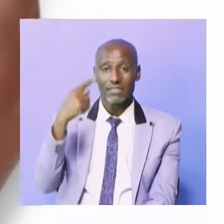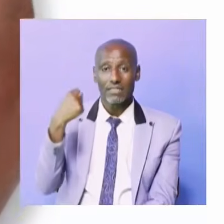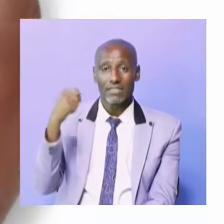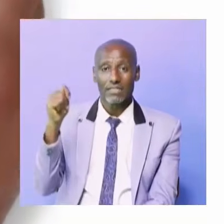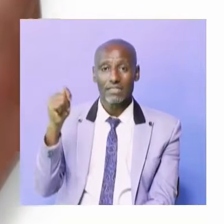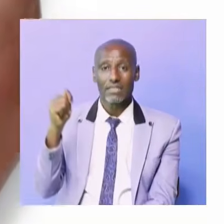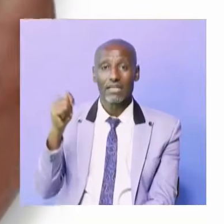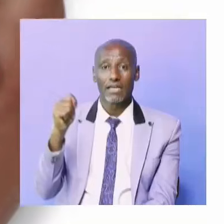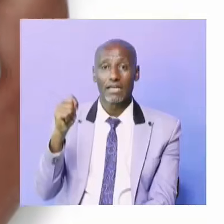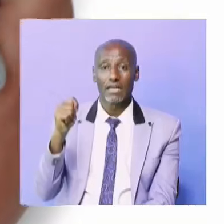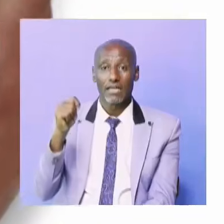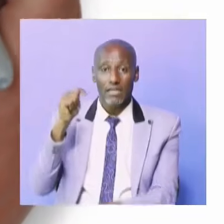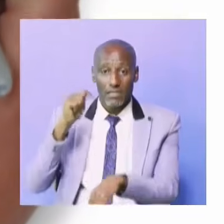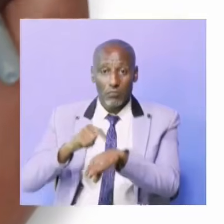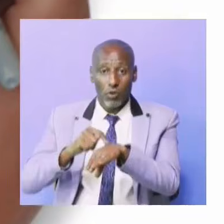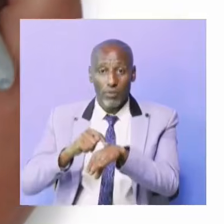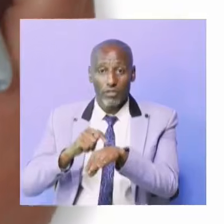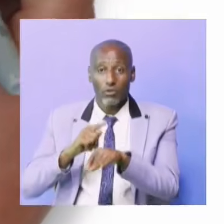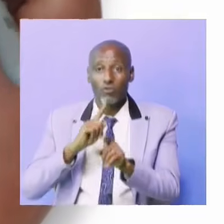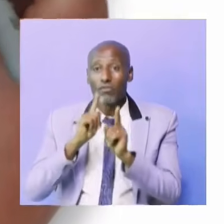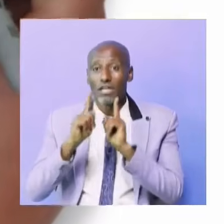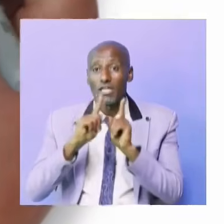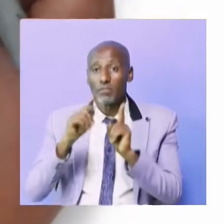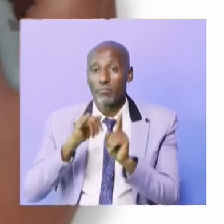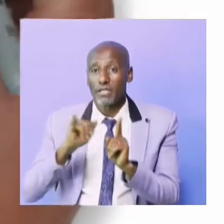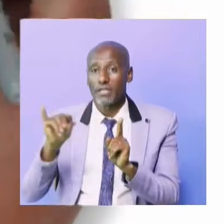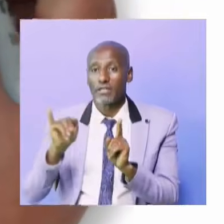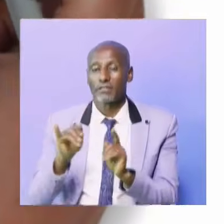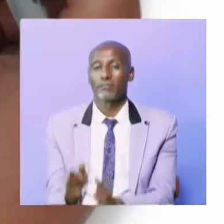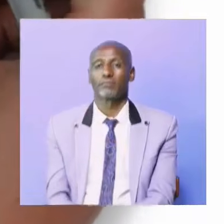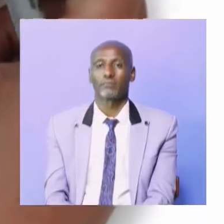the moment of speaking.